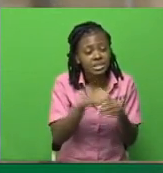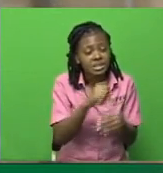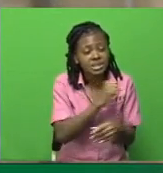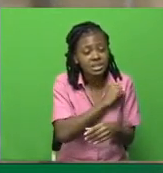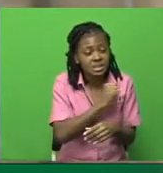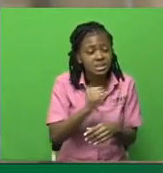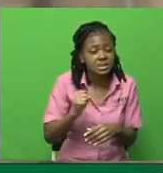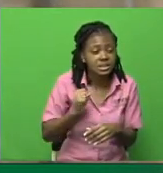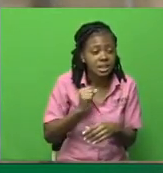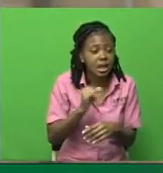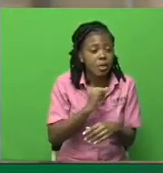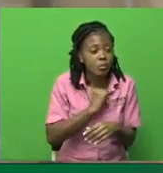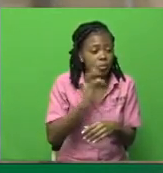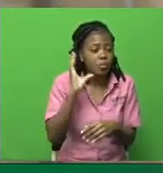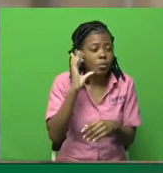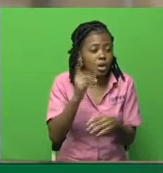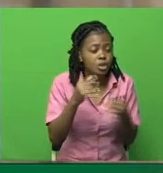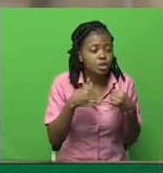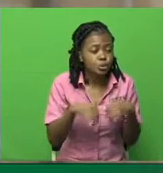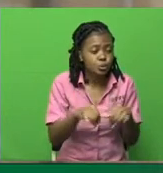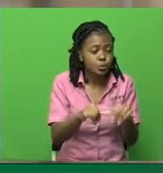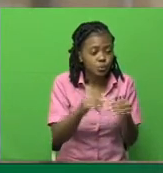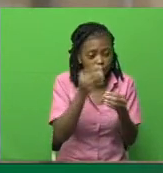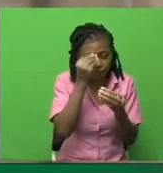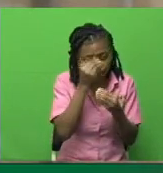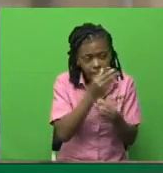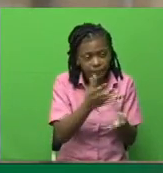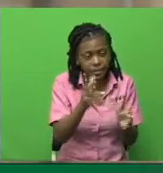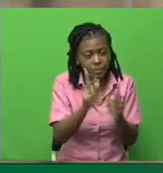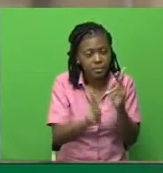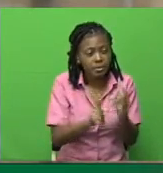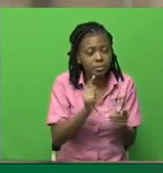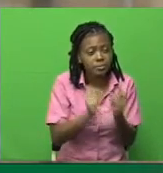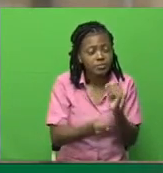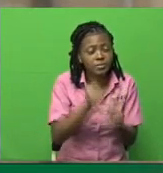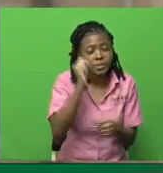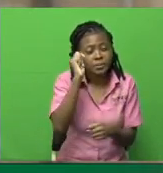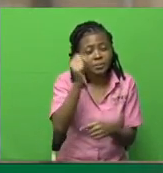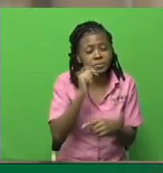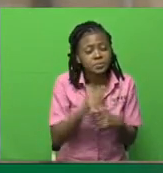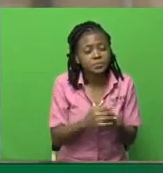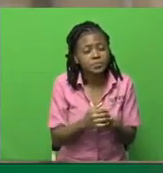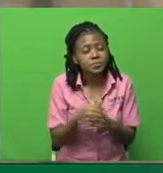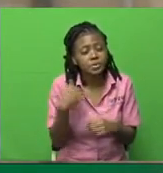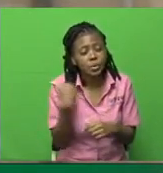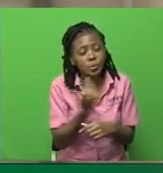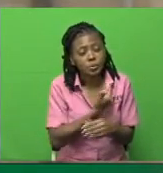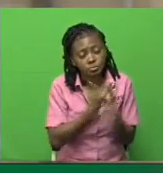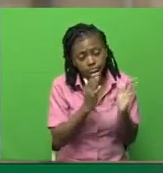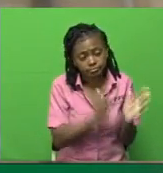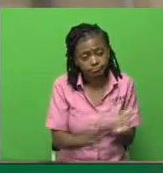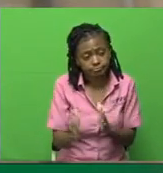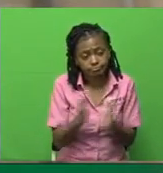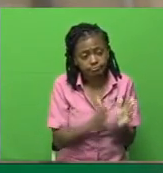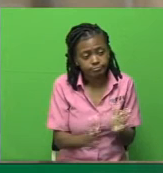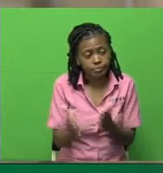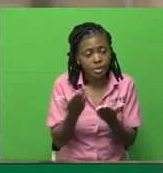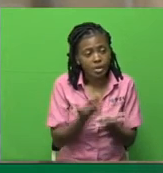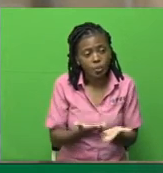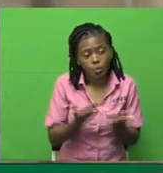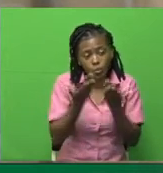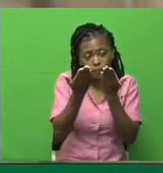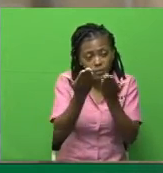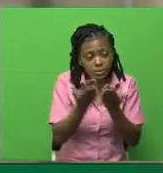continue to provide the people of Trinidad and Tobago with an update on the recommendations that will contain in that